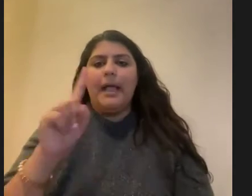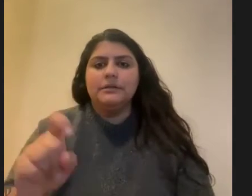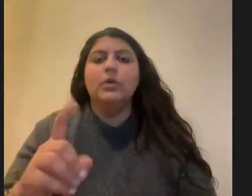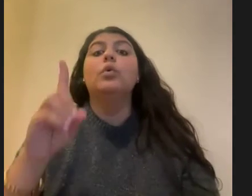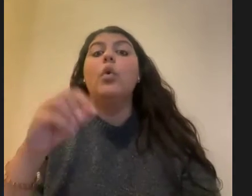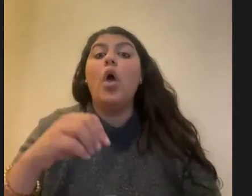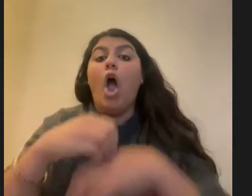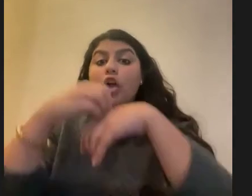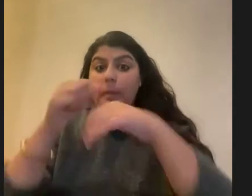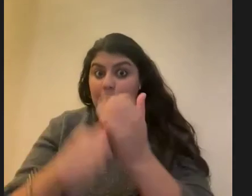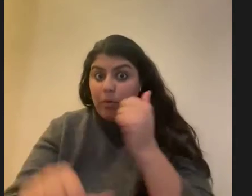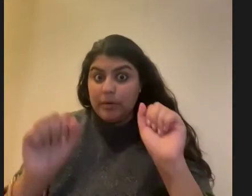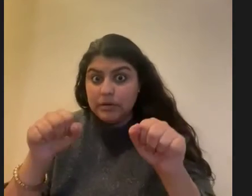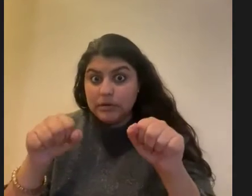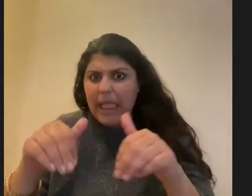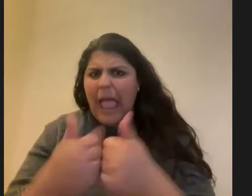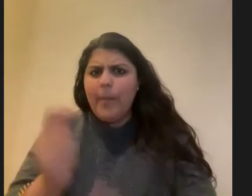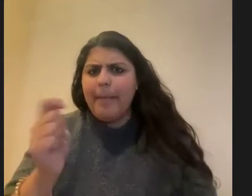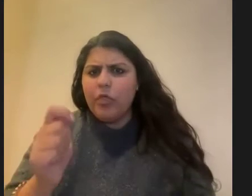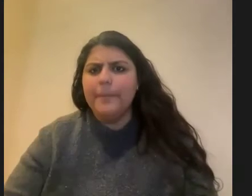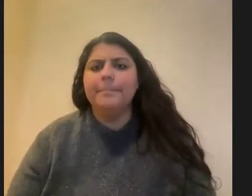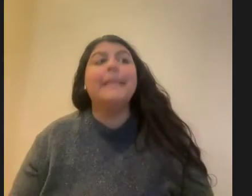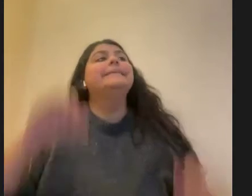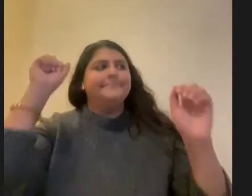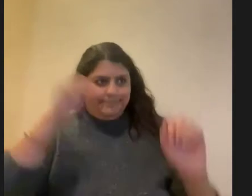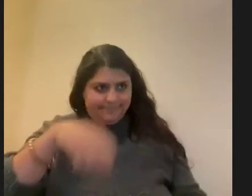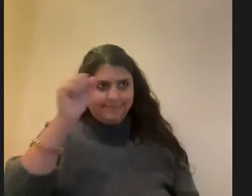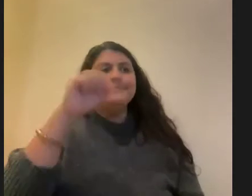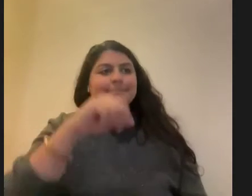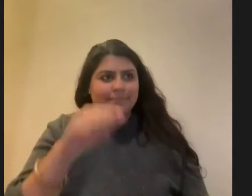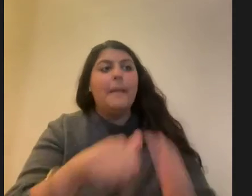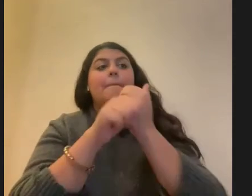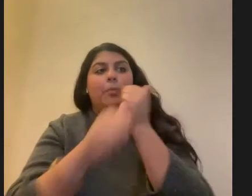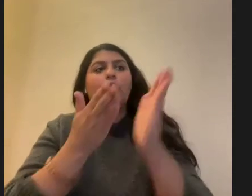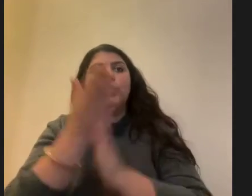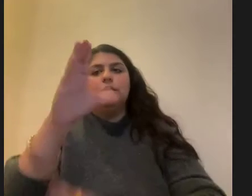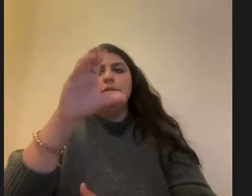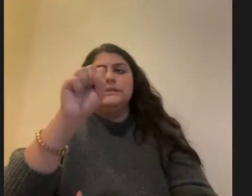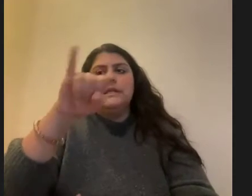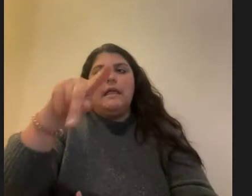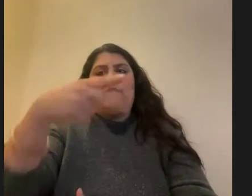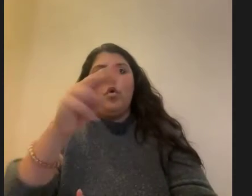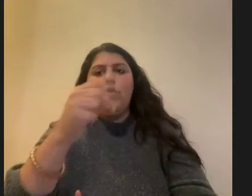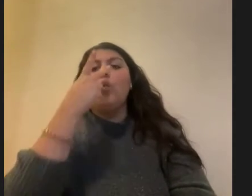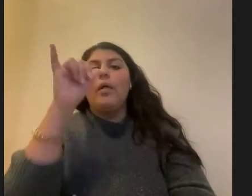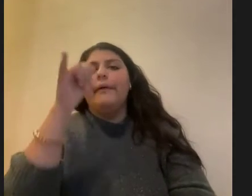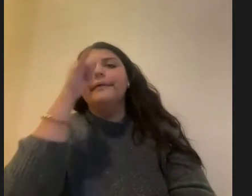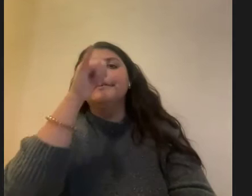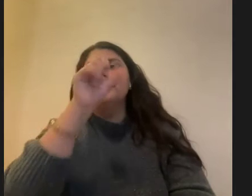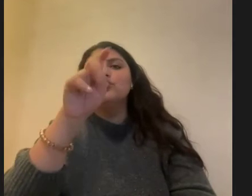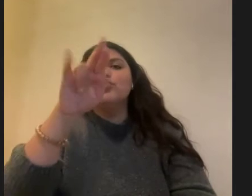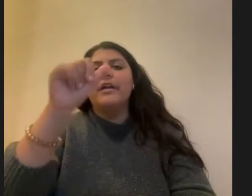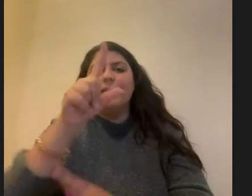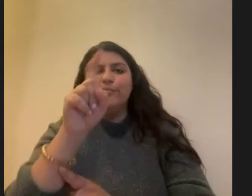octopuses poop? How do they go to the bathroom? They do poop. They poop out of their siphon and it looks like silly string. It's That, like a